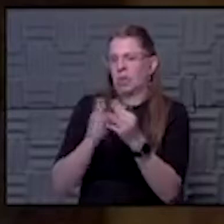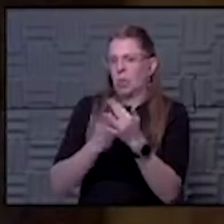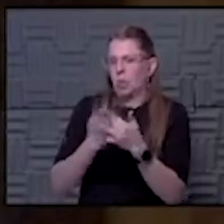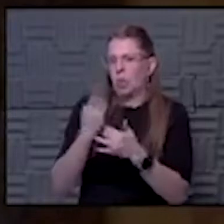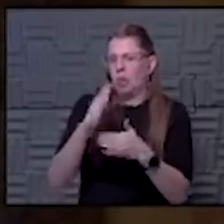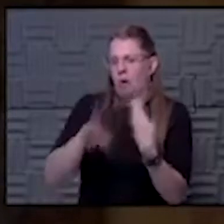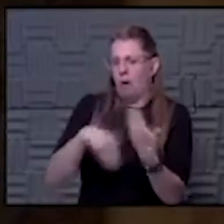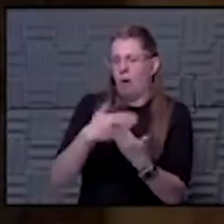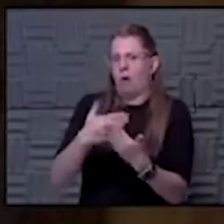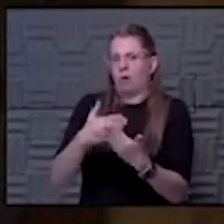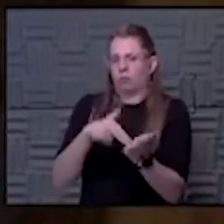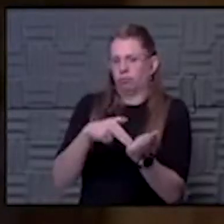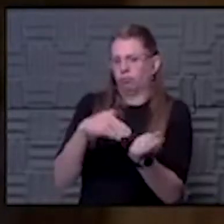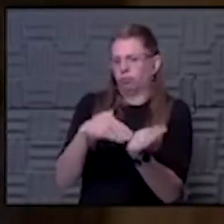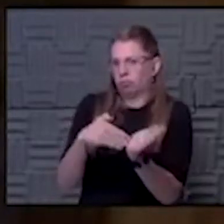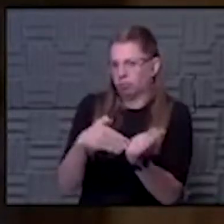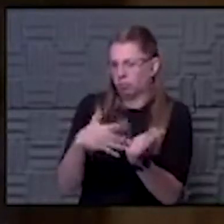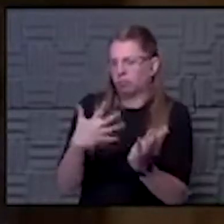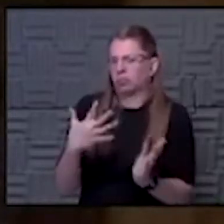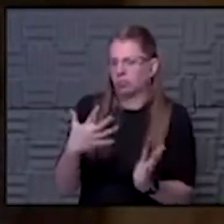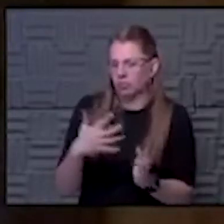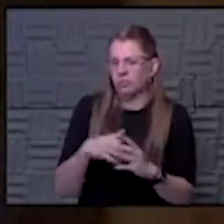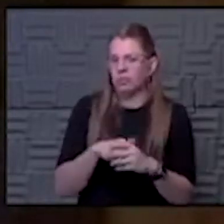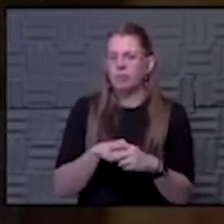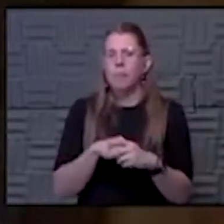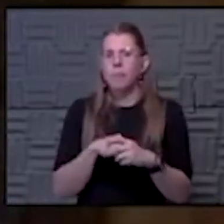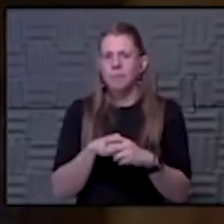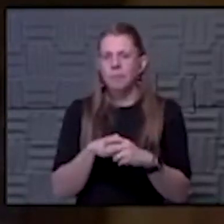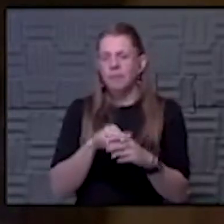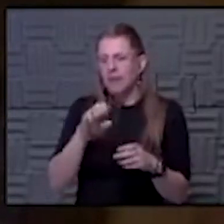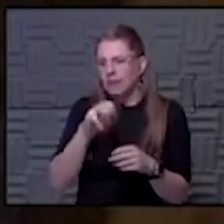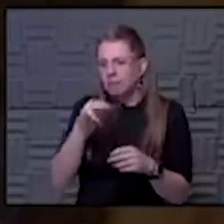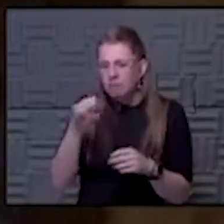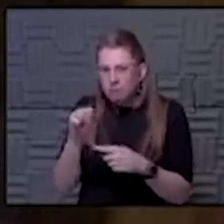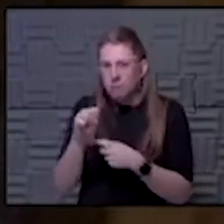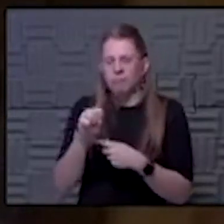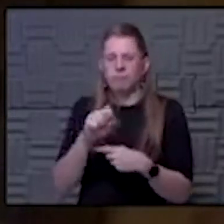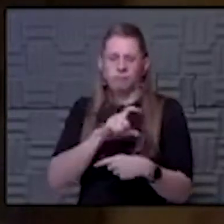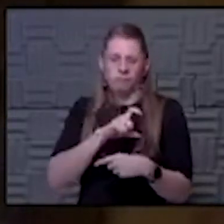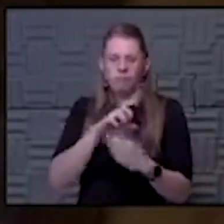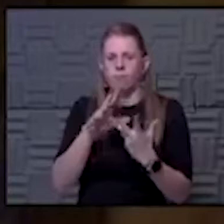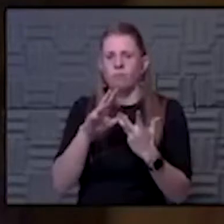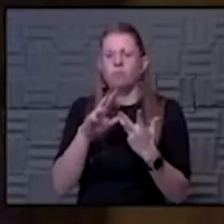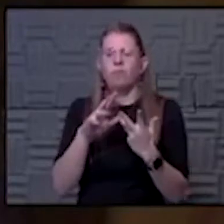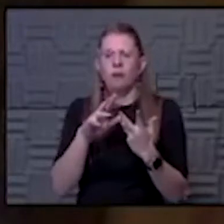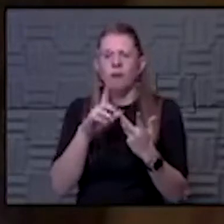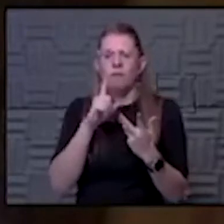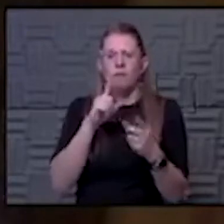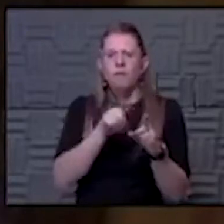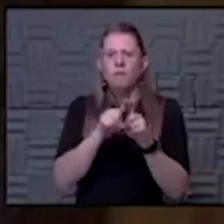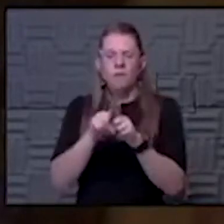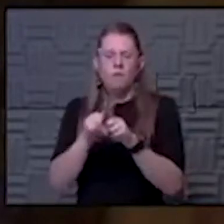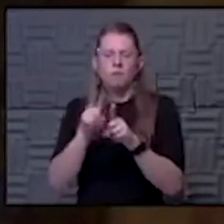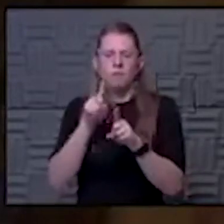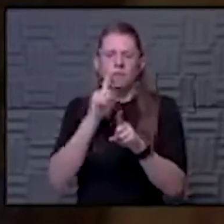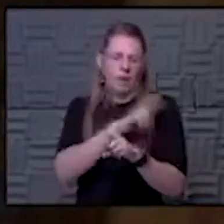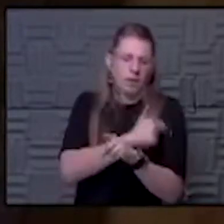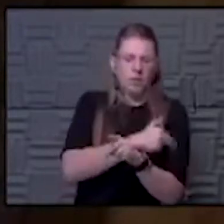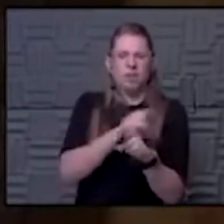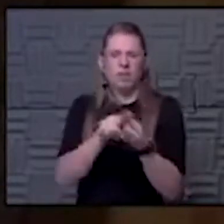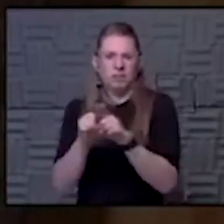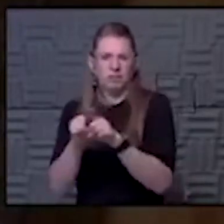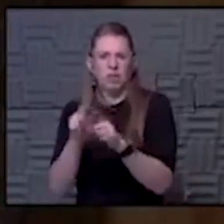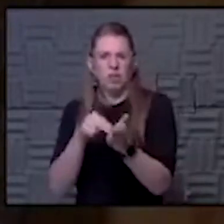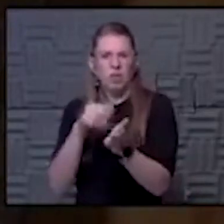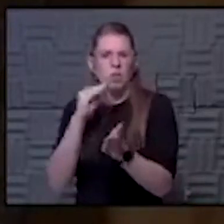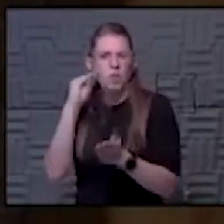the frontline healthcare workers in our hospitals and our long-term care facilities. Also, remember, we have medical